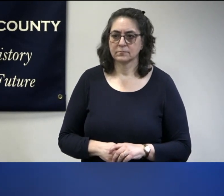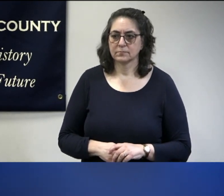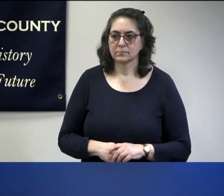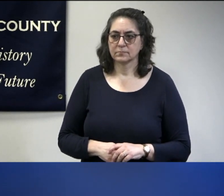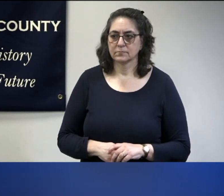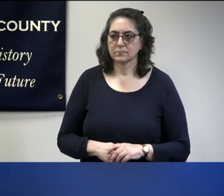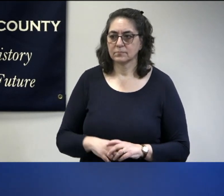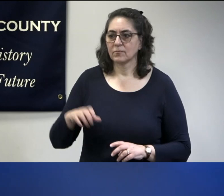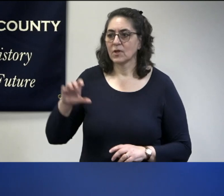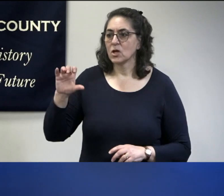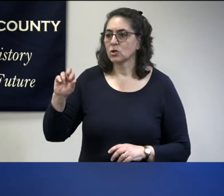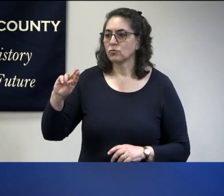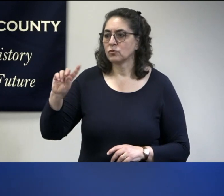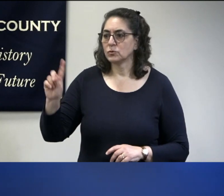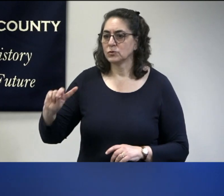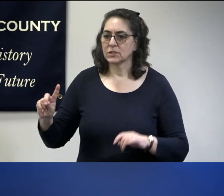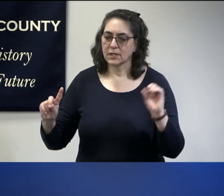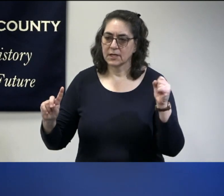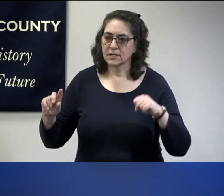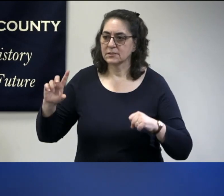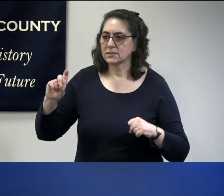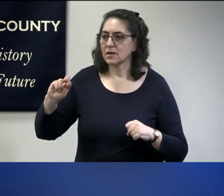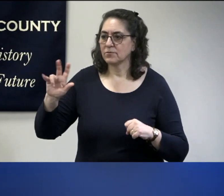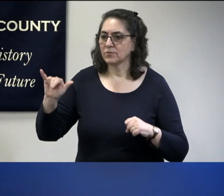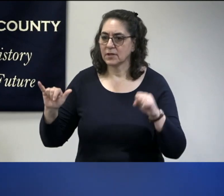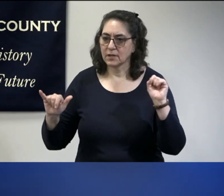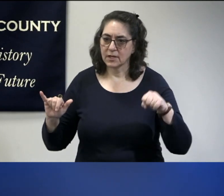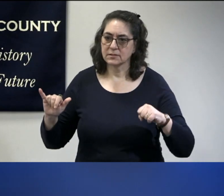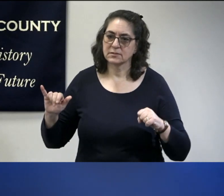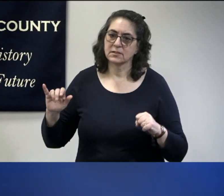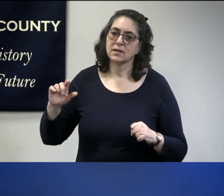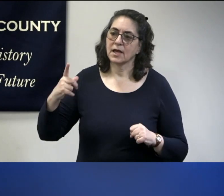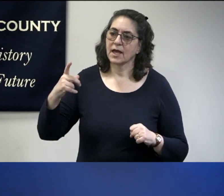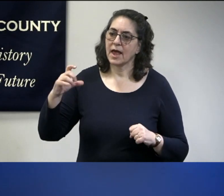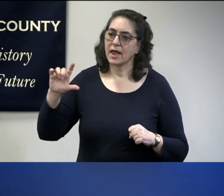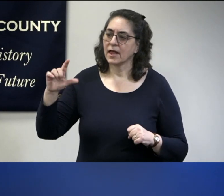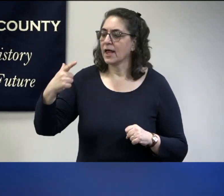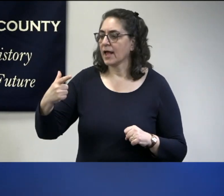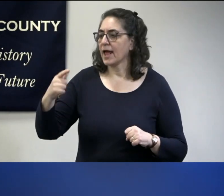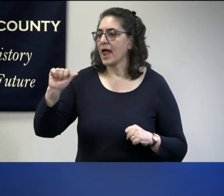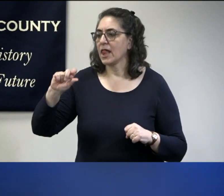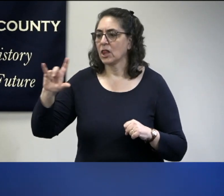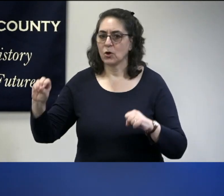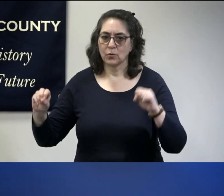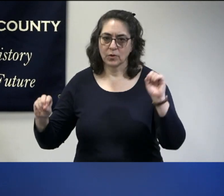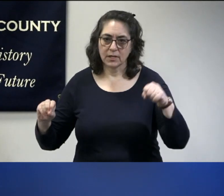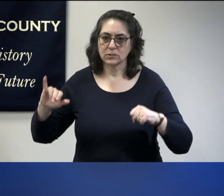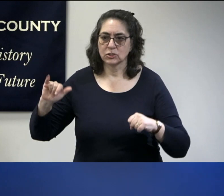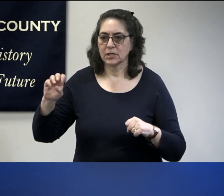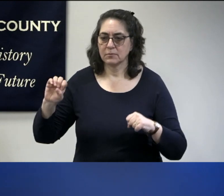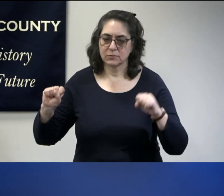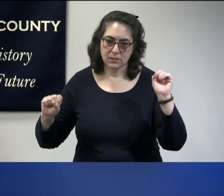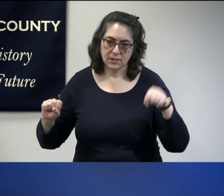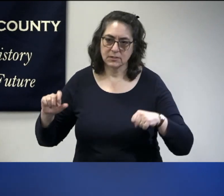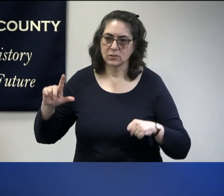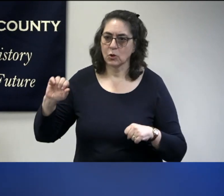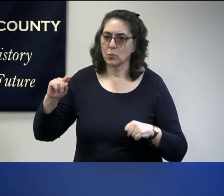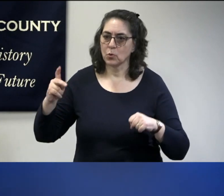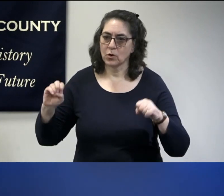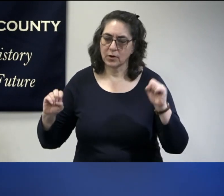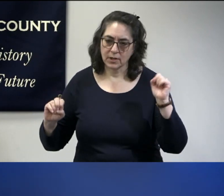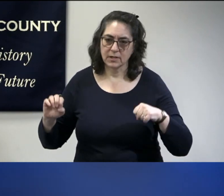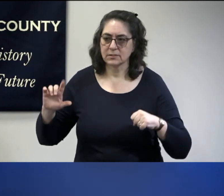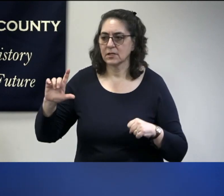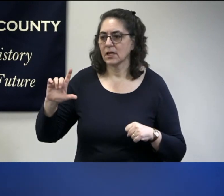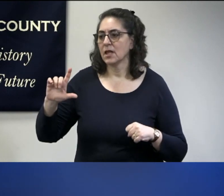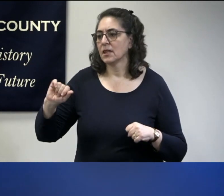County Commissioners Cruz? Yes. Duffy? Yes. Gallo? Yes. James? Yes. Lepore? Yes. Deputy Director